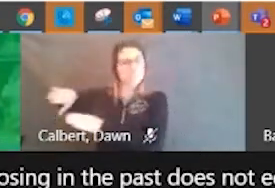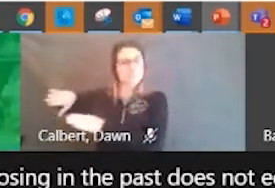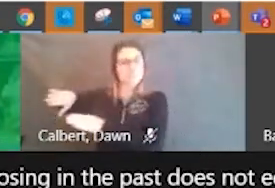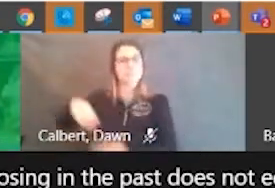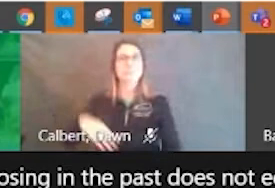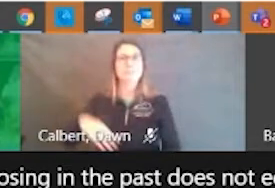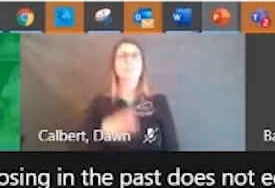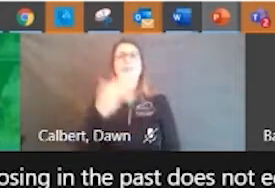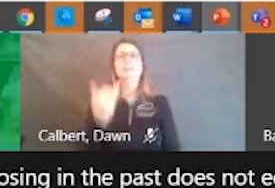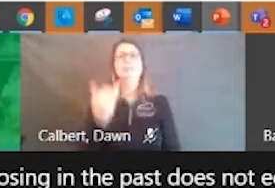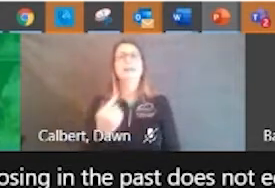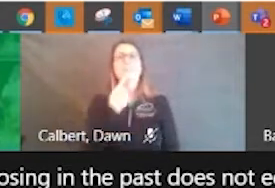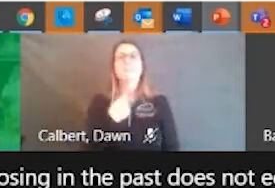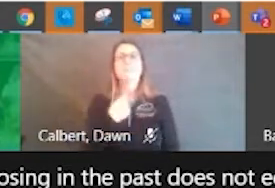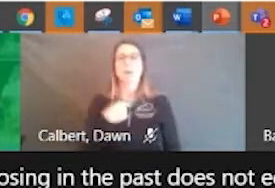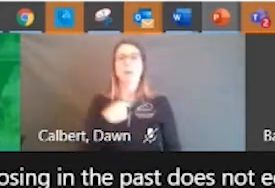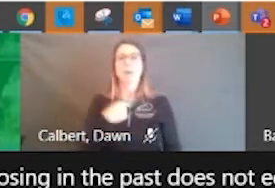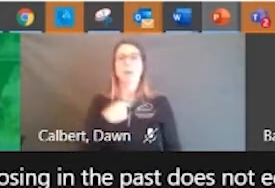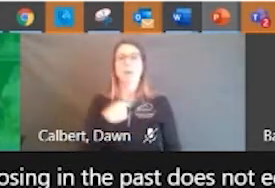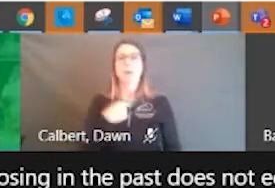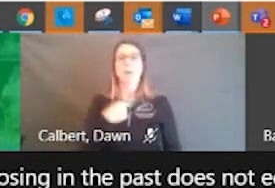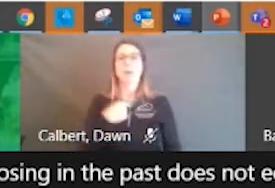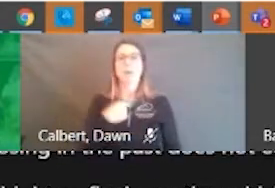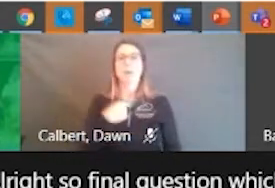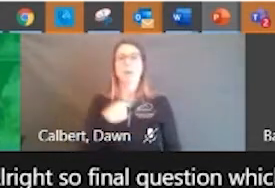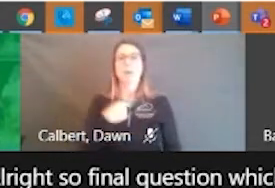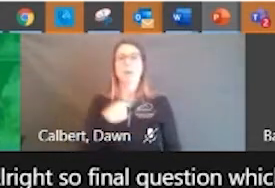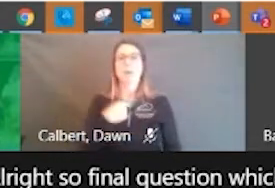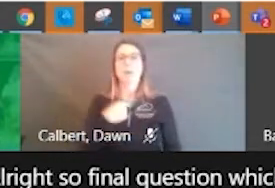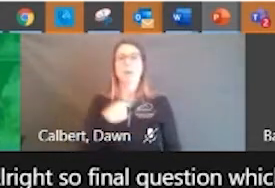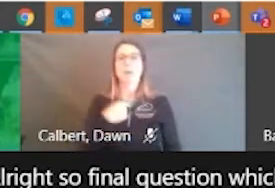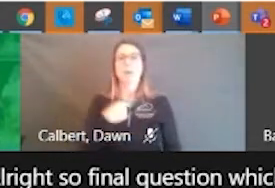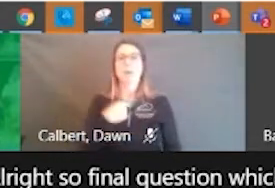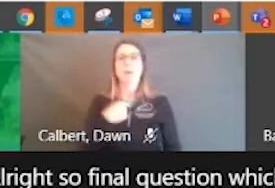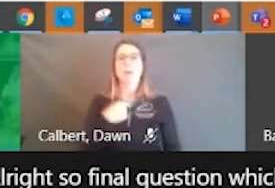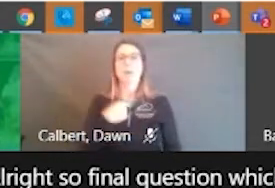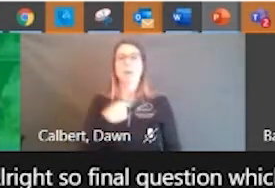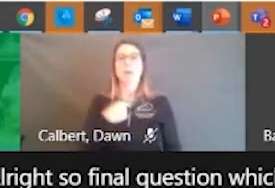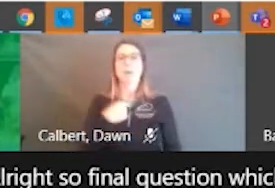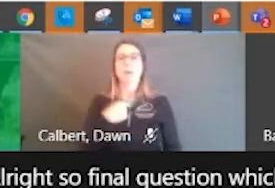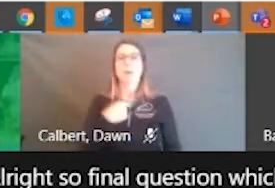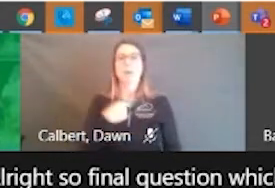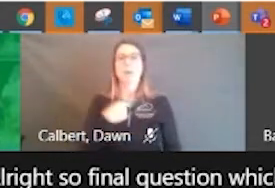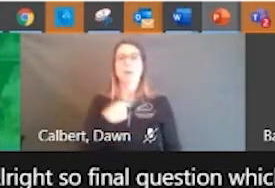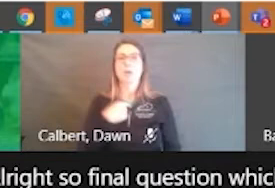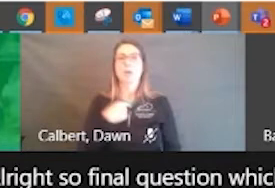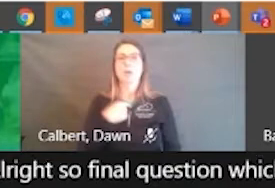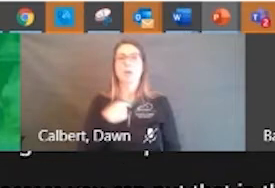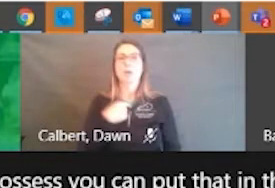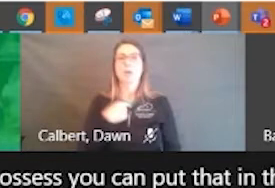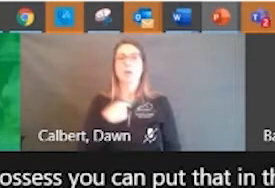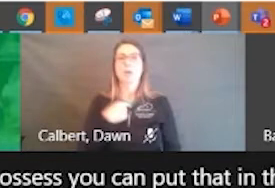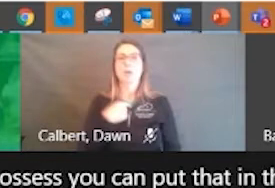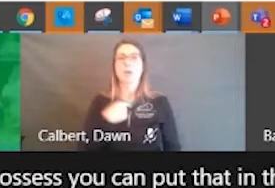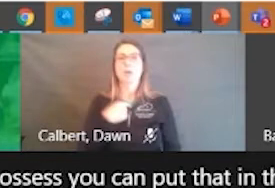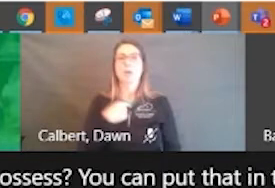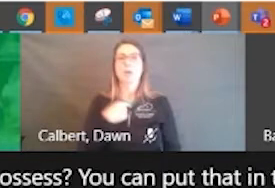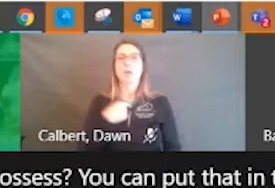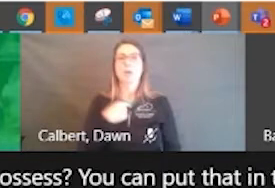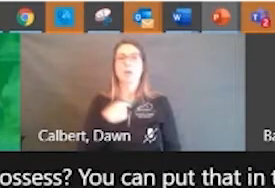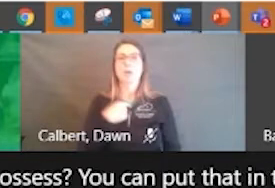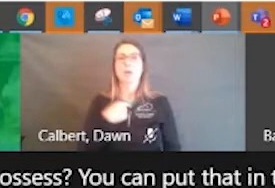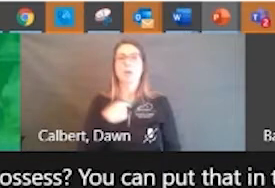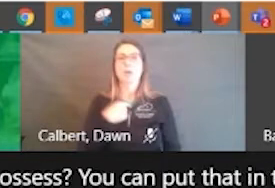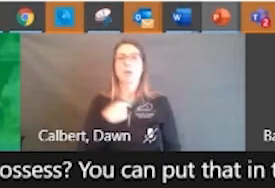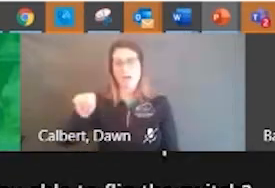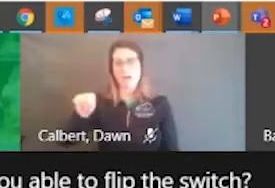type of resilience do you possess? You can put that in the chat box. Do you have, are you able to flip the switch, right? Are you